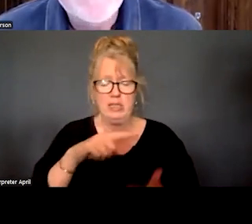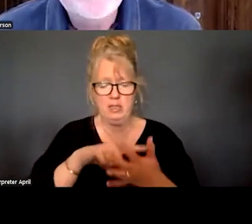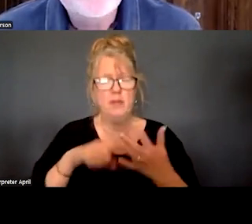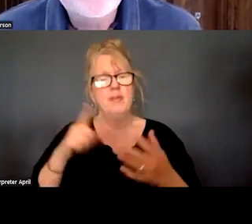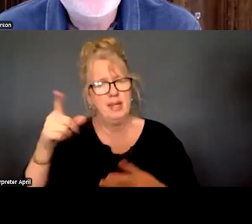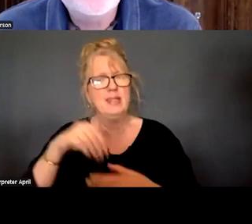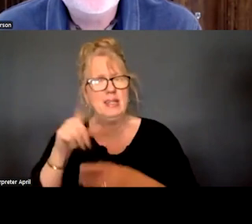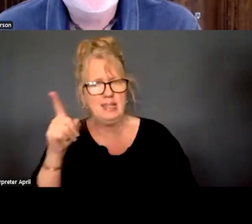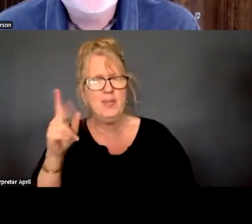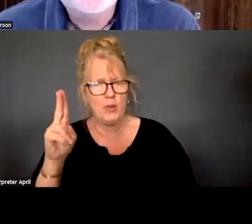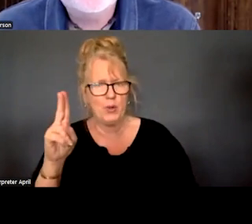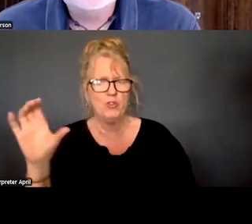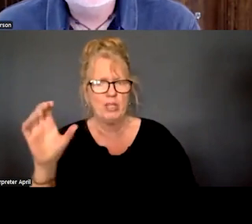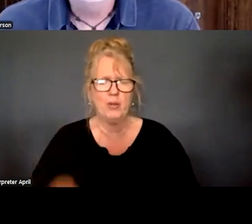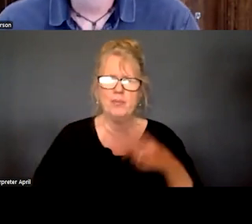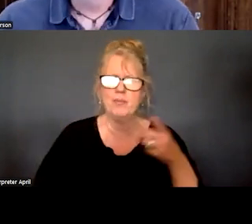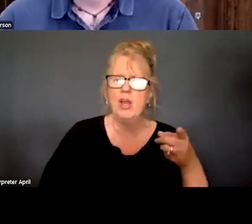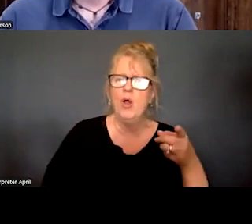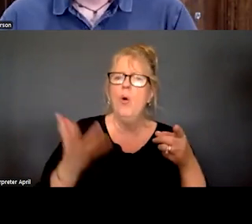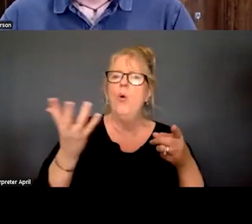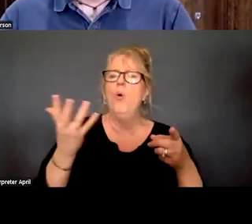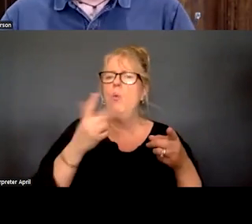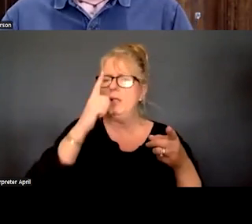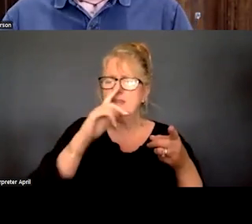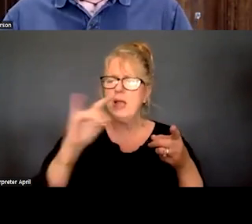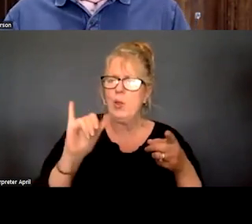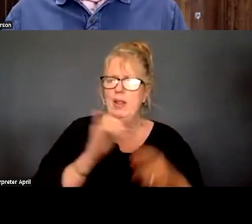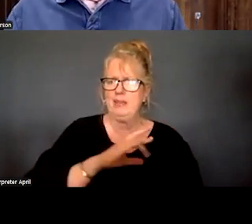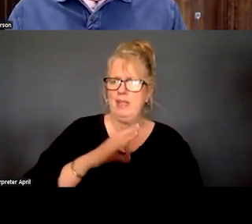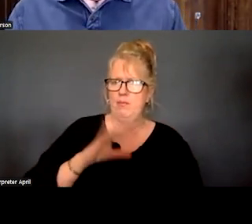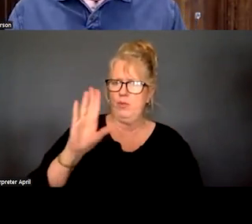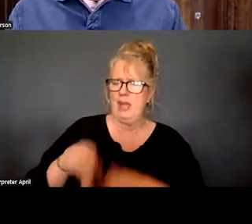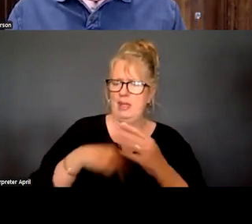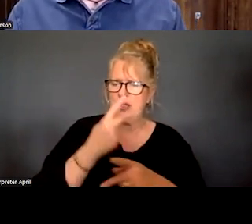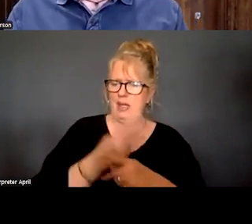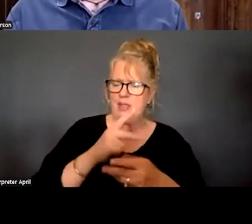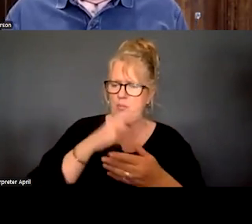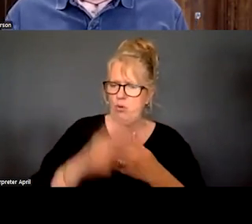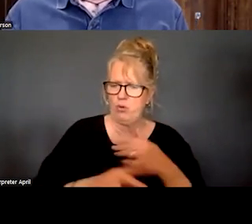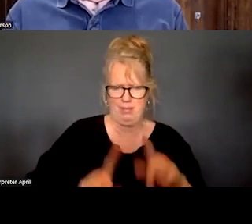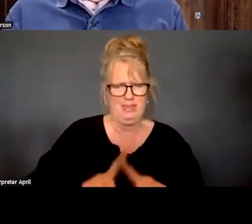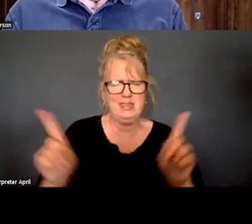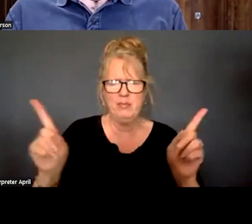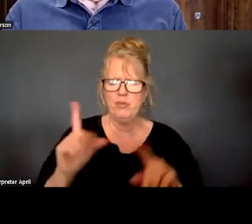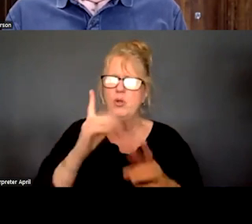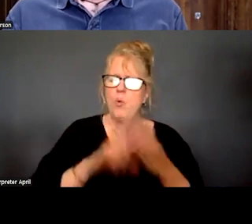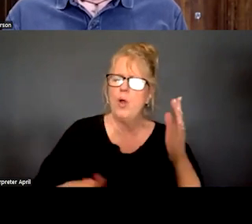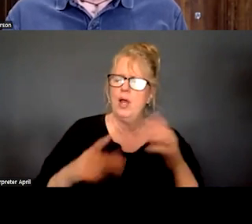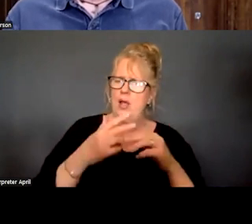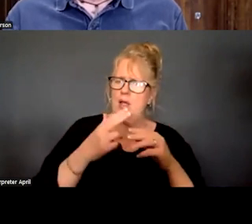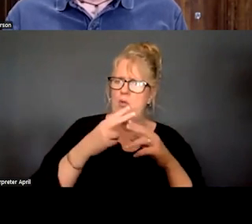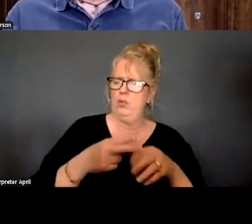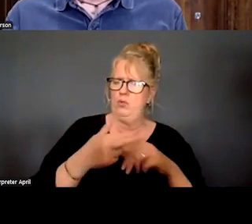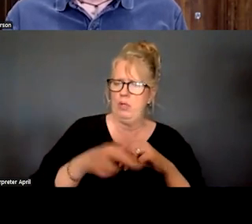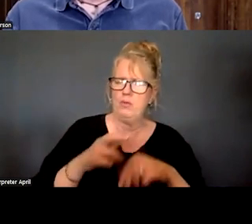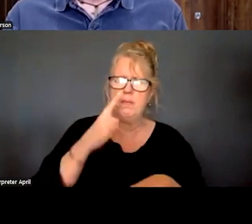care. Yeah. And what does the staffing look like for that kind of program, Chris? Because it is different. That program we were referencing that was